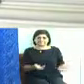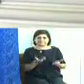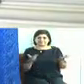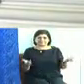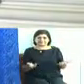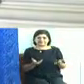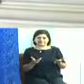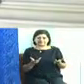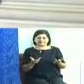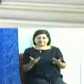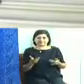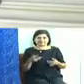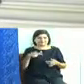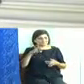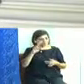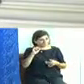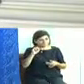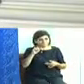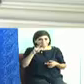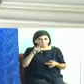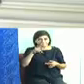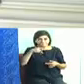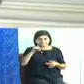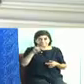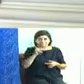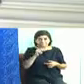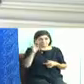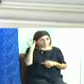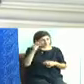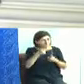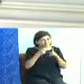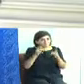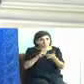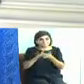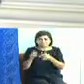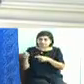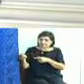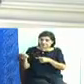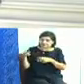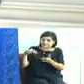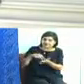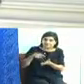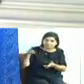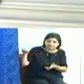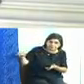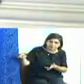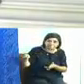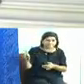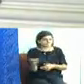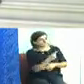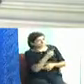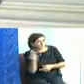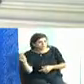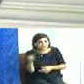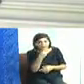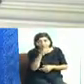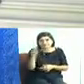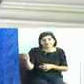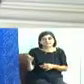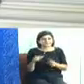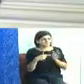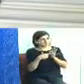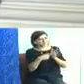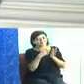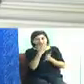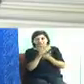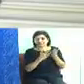behind a pulpit and preach from notes, and he likes to stand down there and walk around reflects some